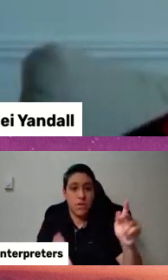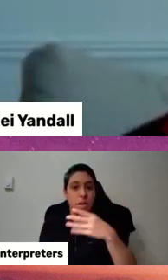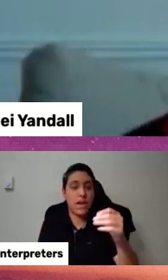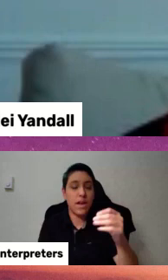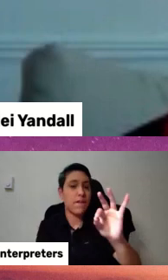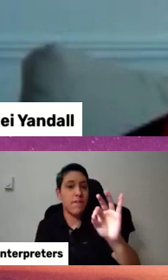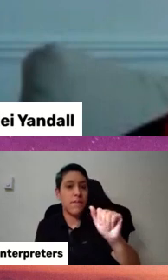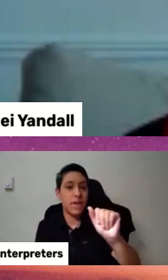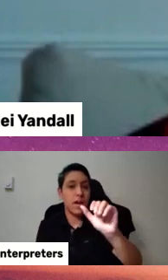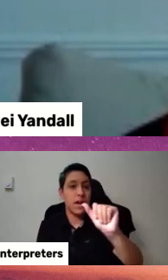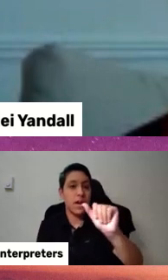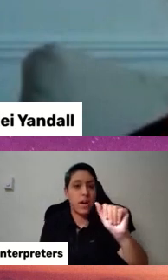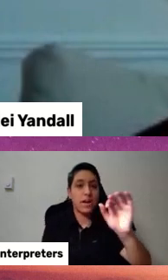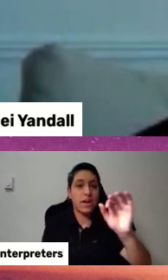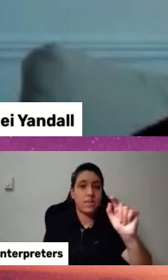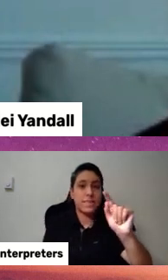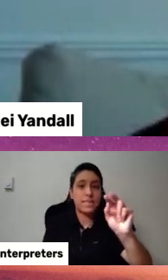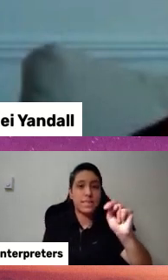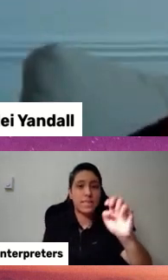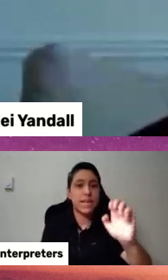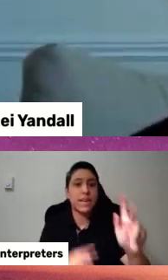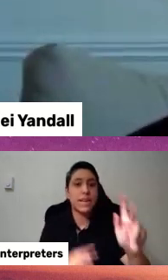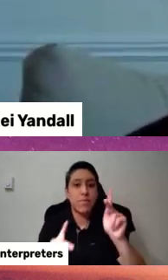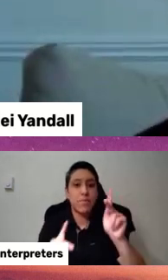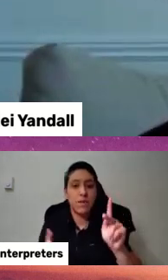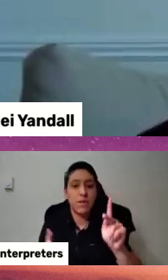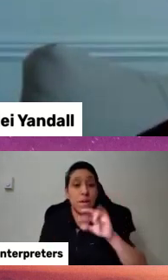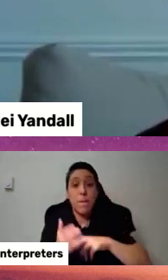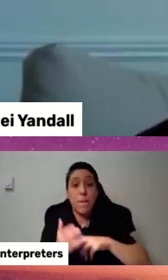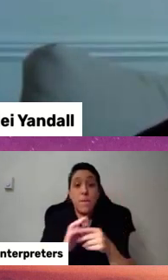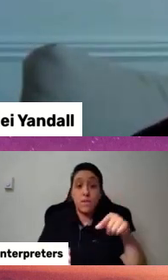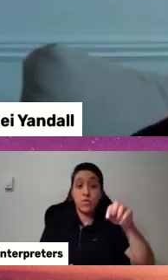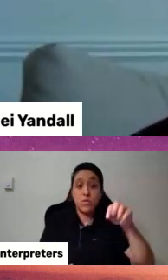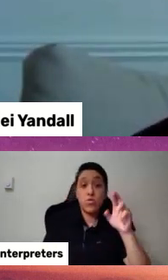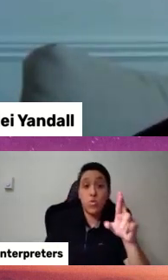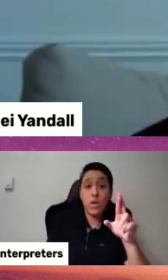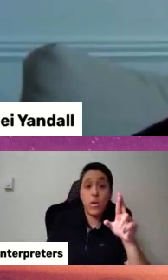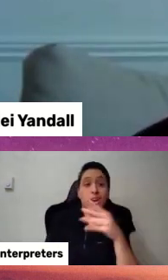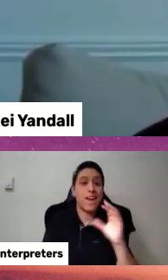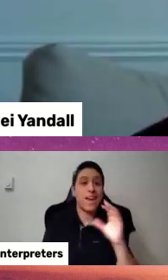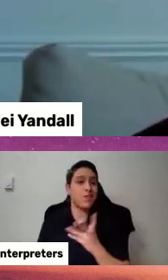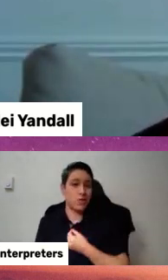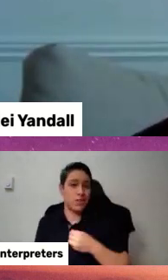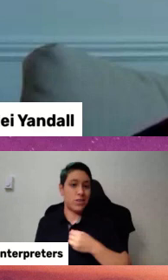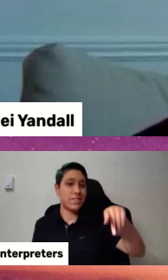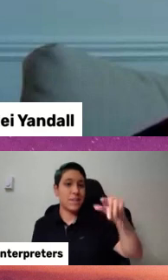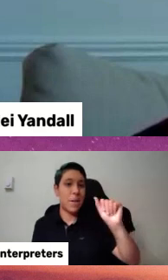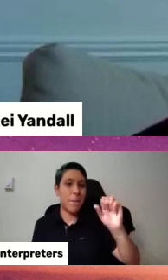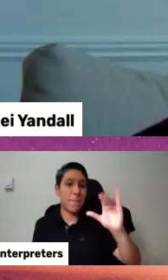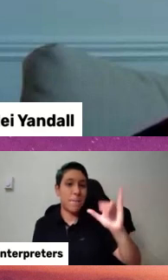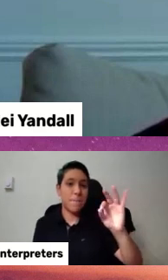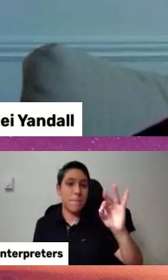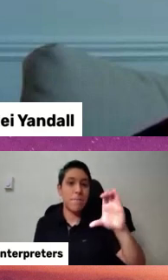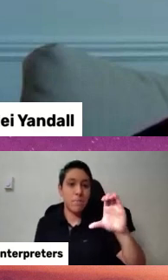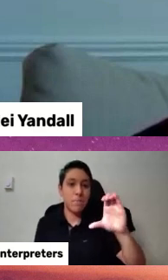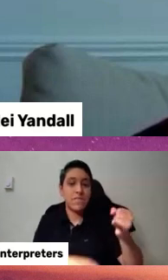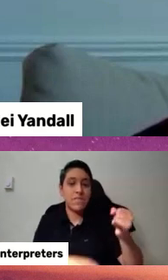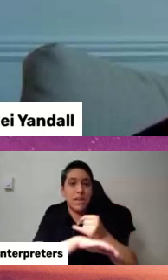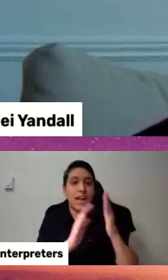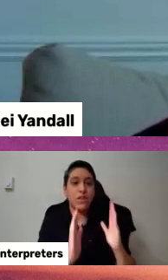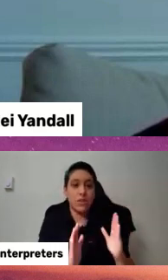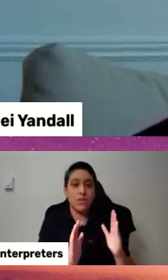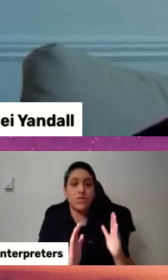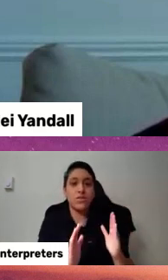Fa'atane, are queer and trans Pacific Islanders, and I bring them to this conversation this evening. They are